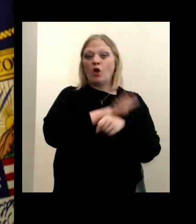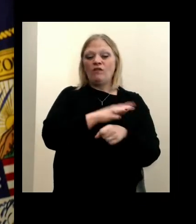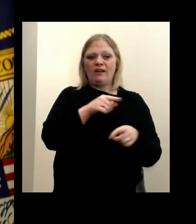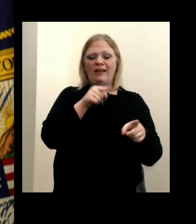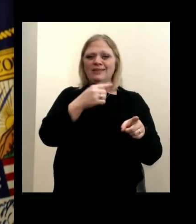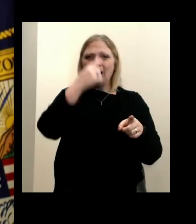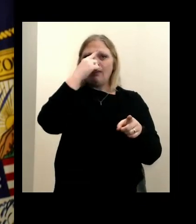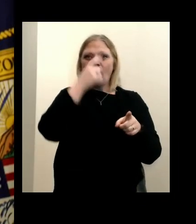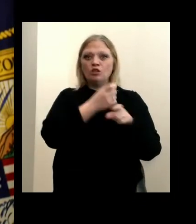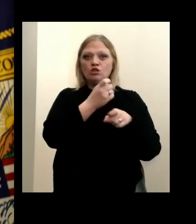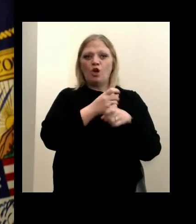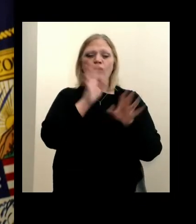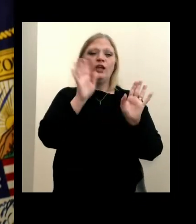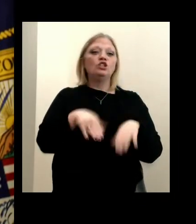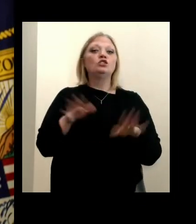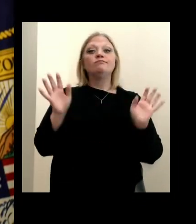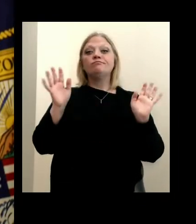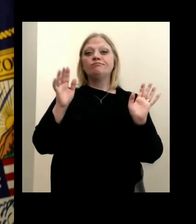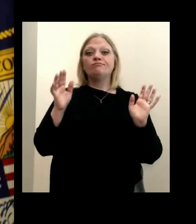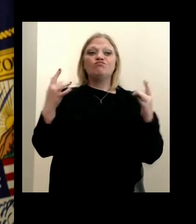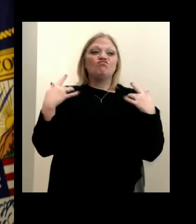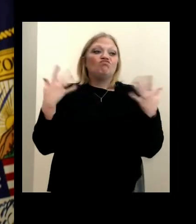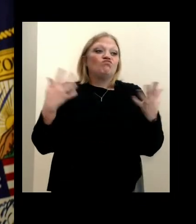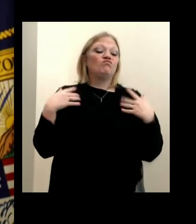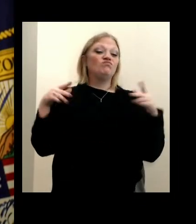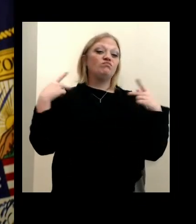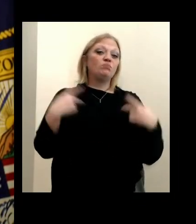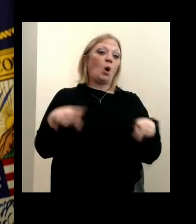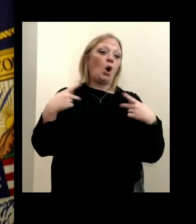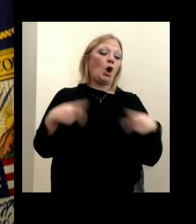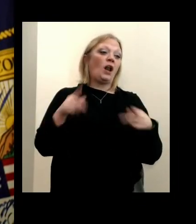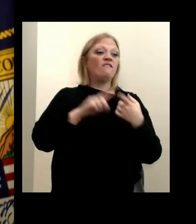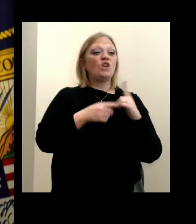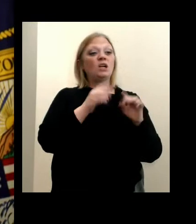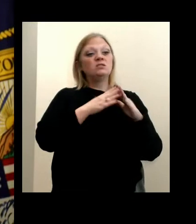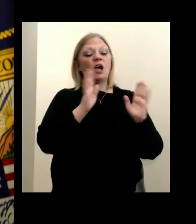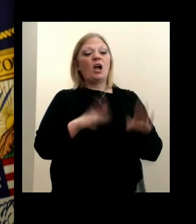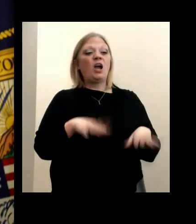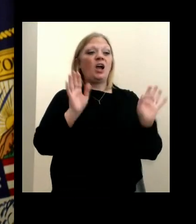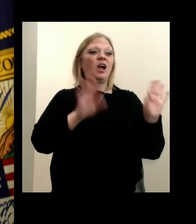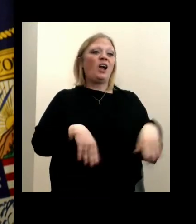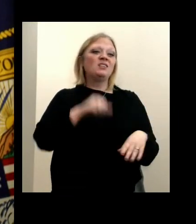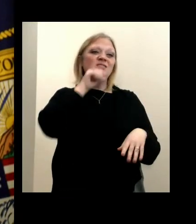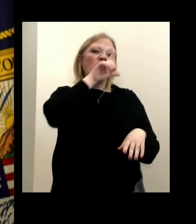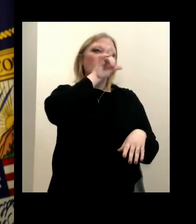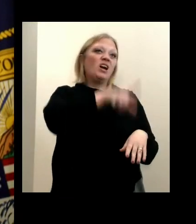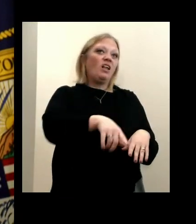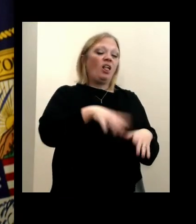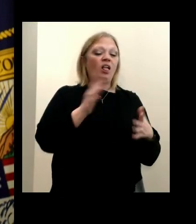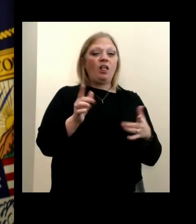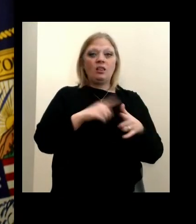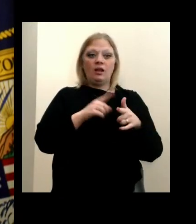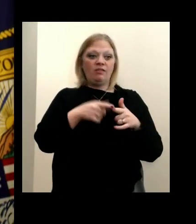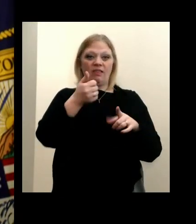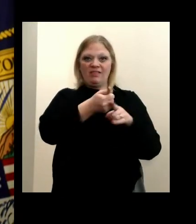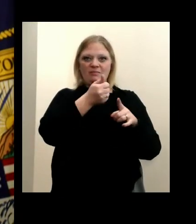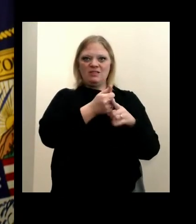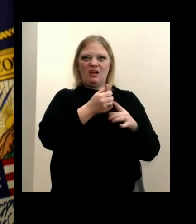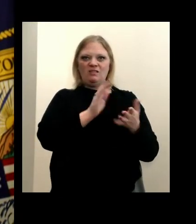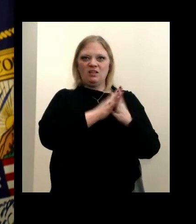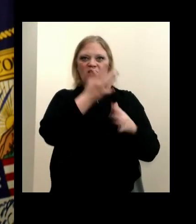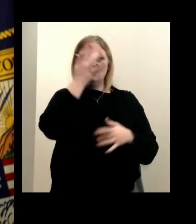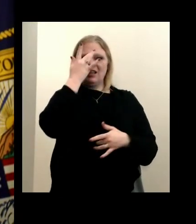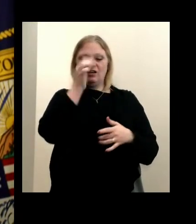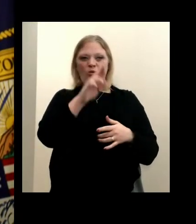because they went about their business. They were partying at friend's house and then they got sick, or their family member got sick and died. So I think people